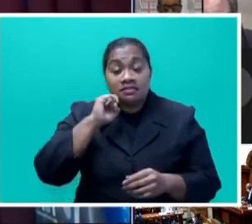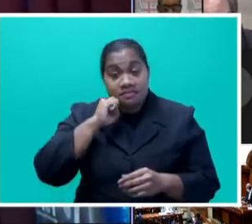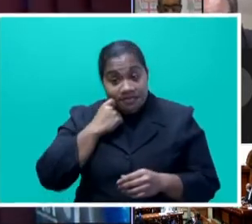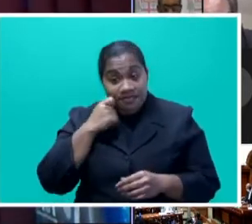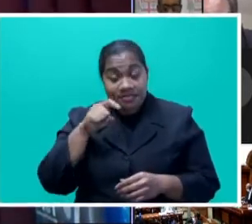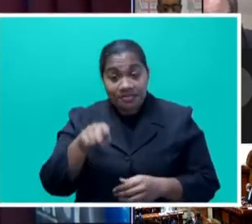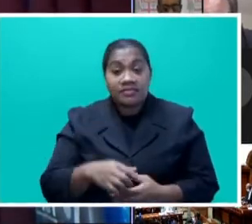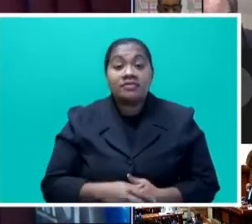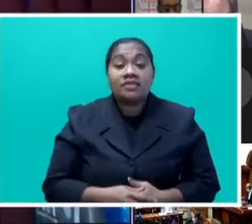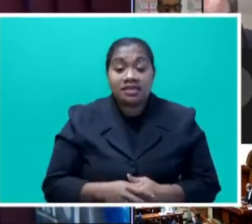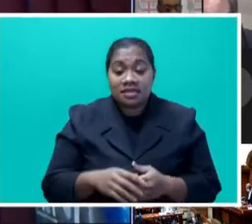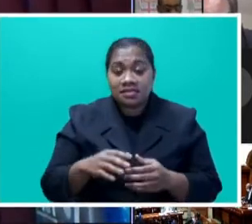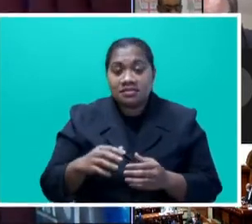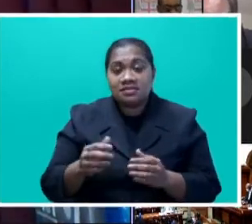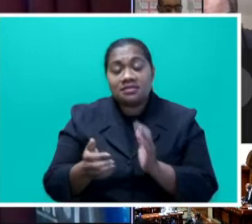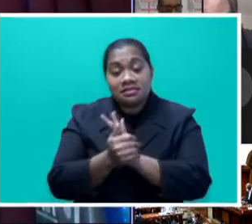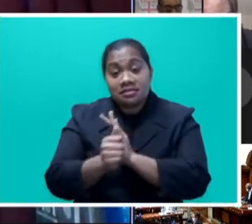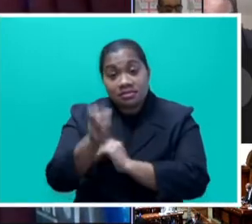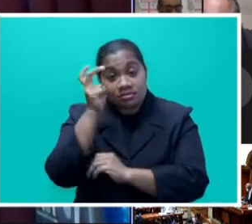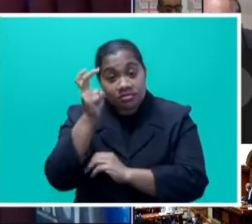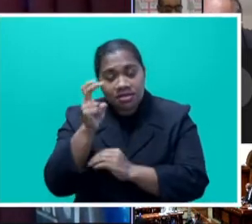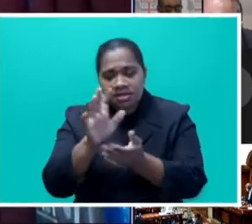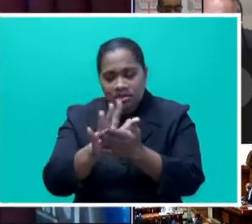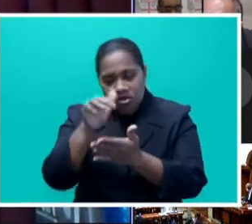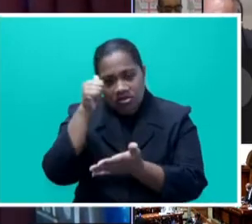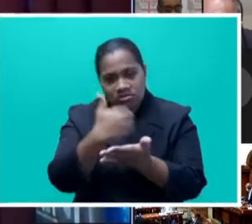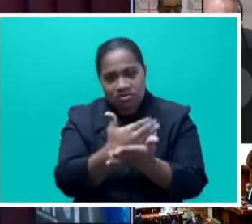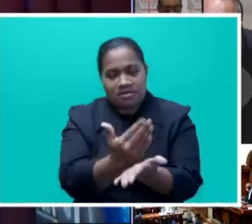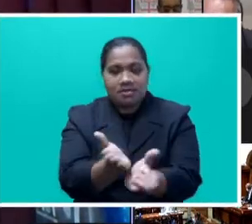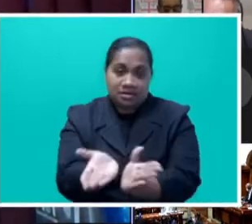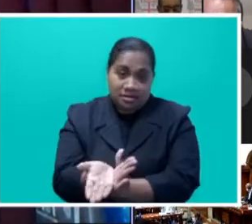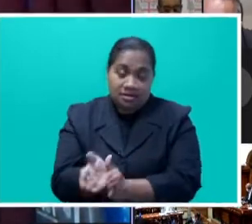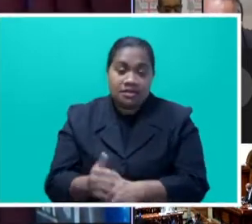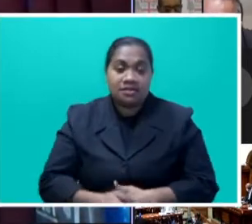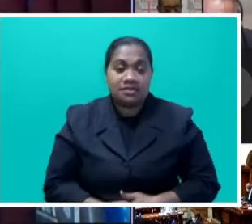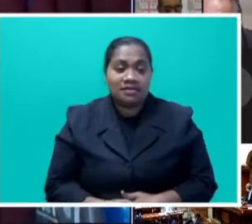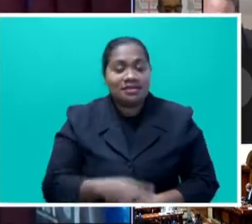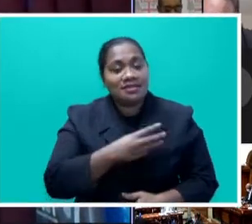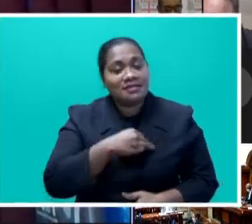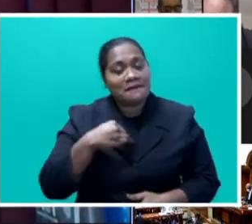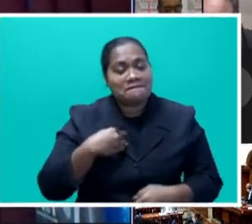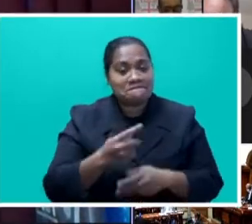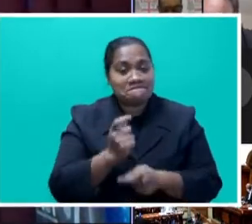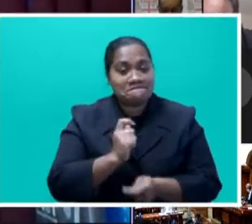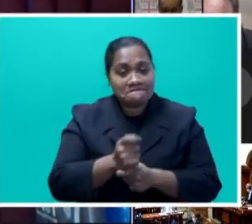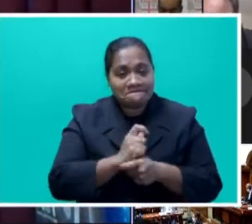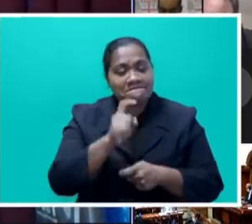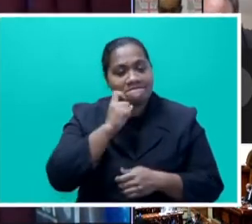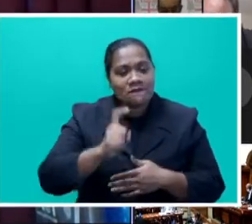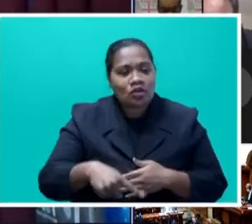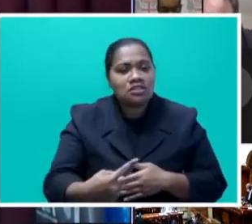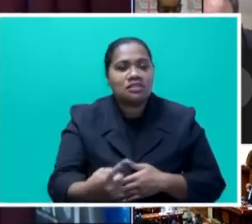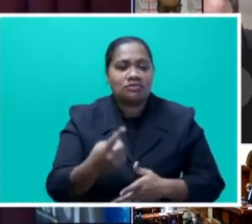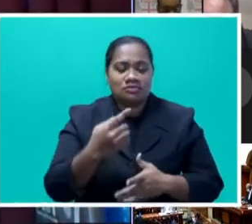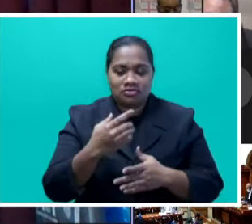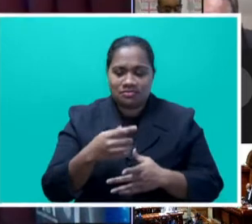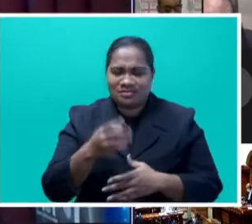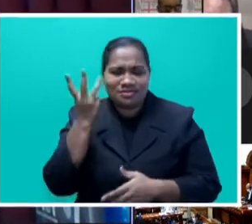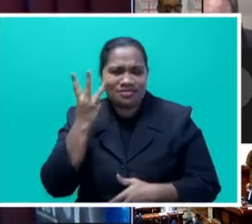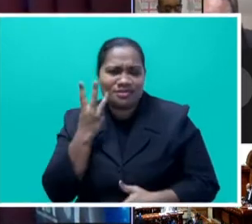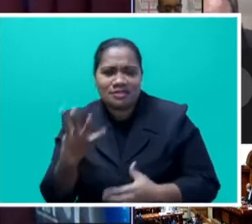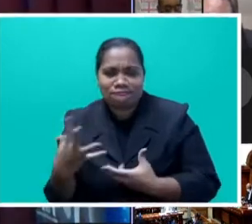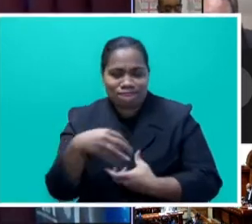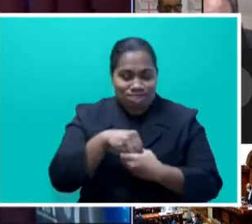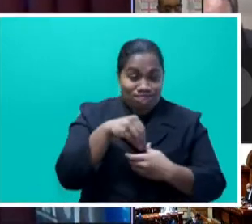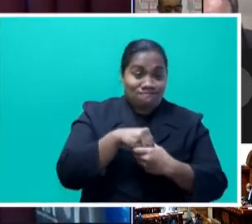skill training, and knowledge sharing. The Ministry of Fisheries will continue to engage women in activities such